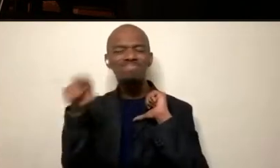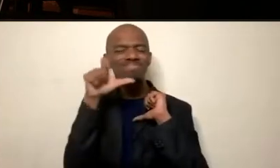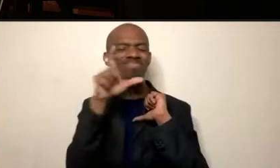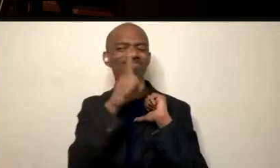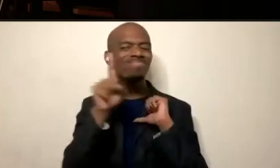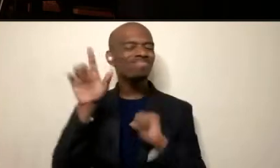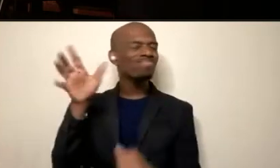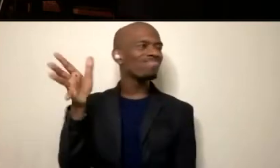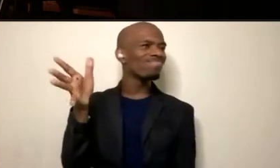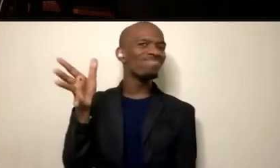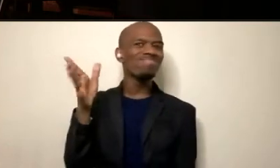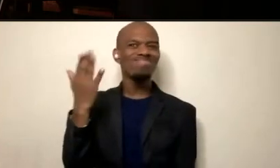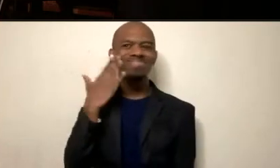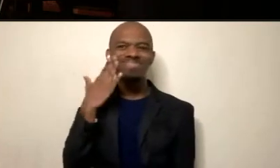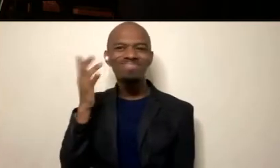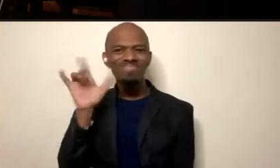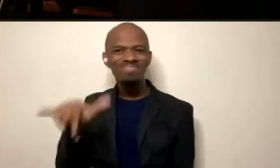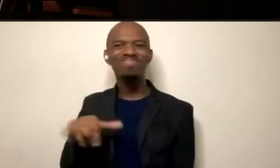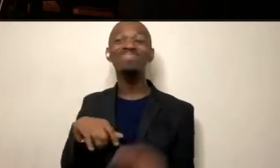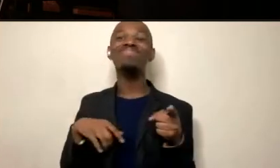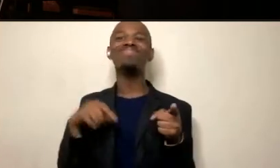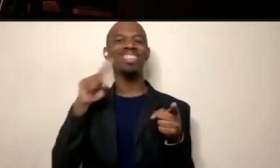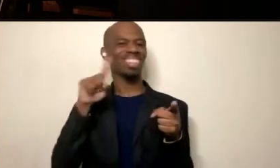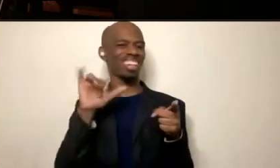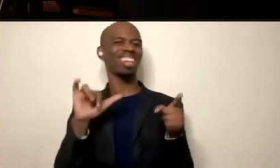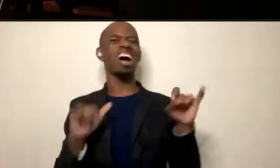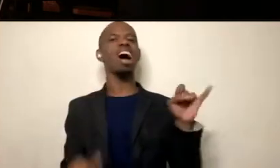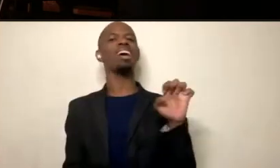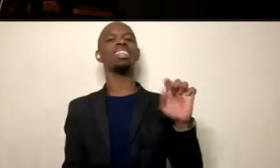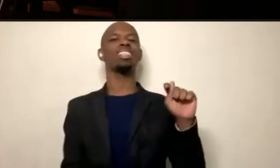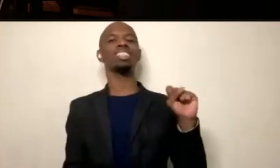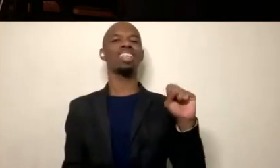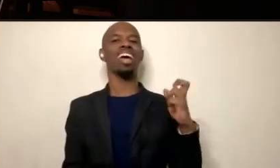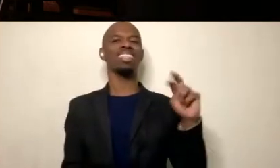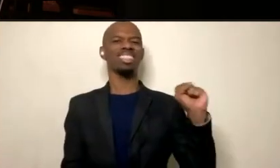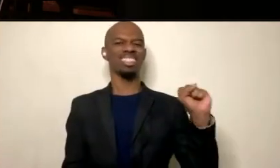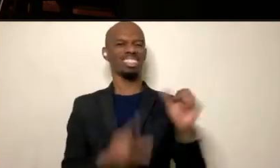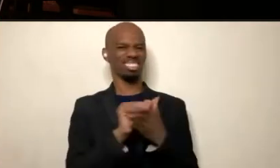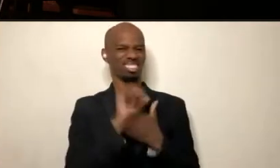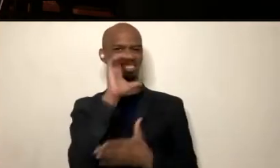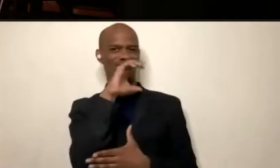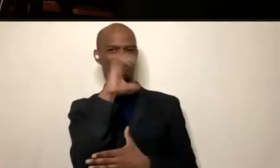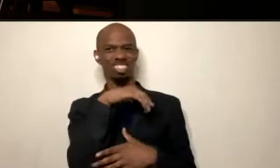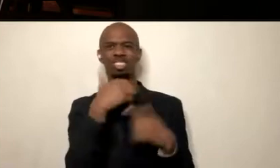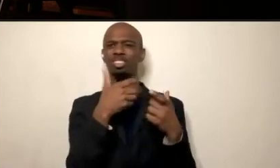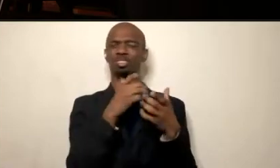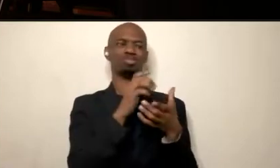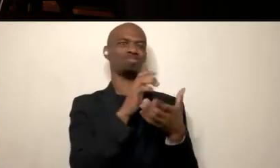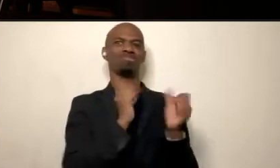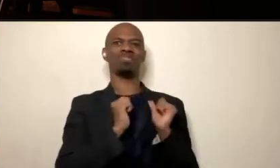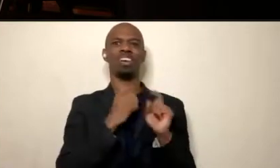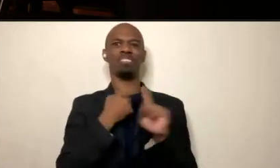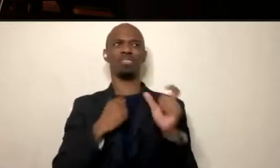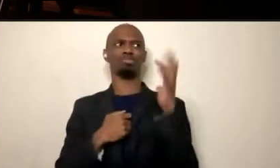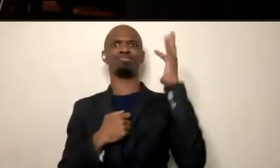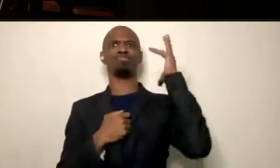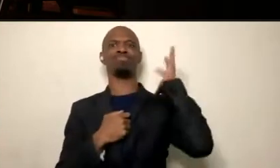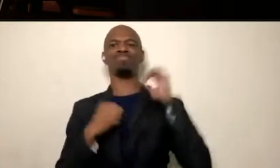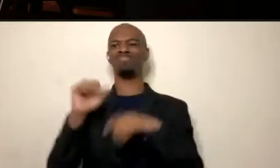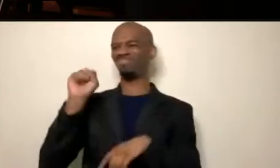fiction. Yes, and I know, here we are. The 21st century is truly here. And